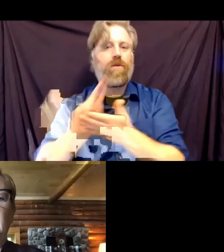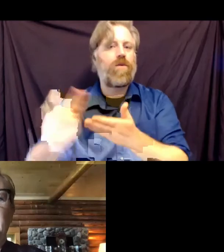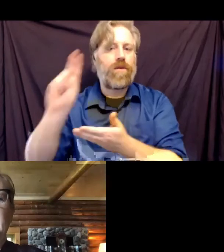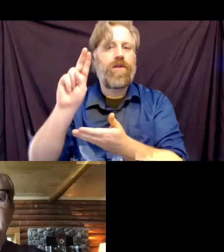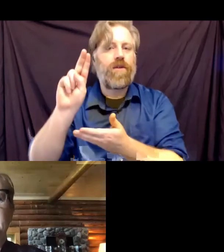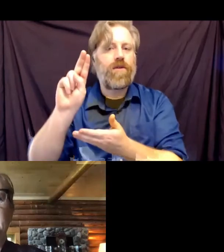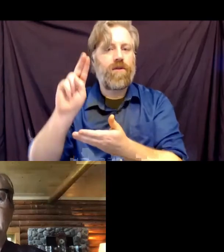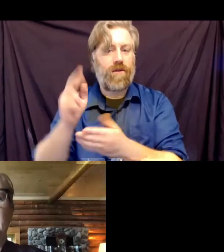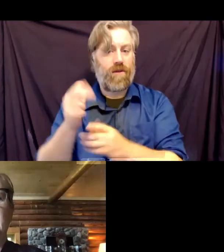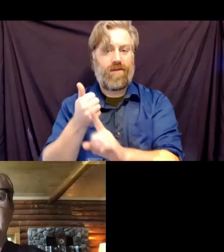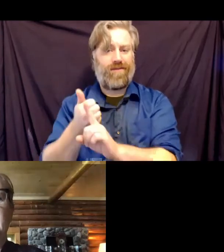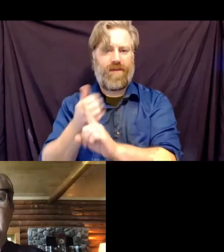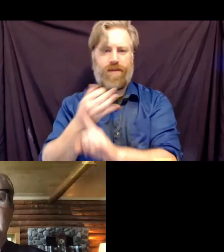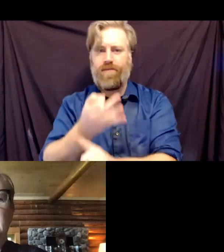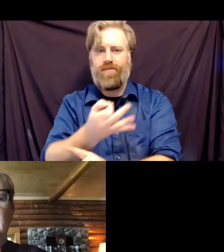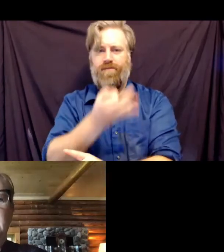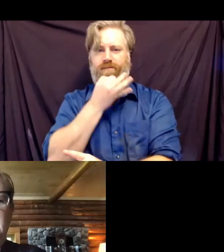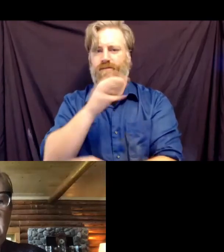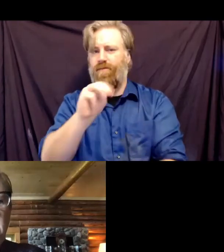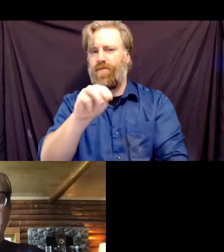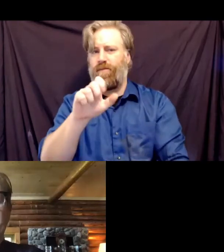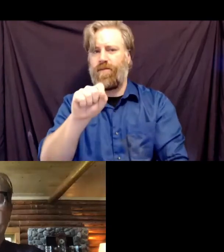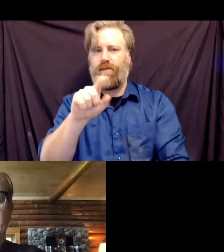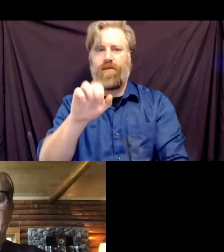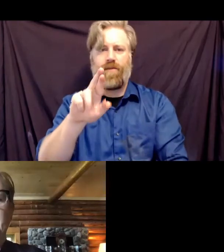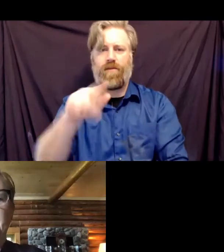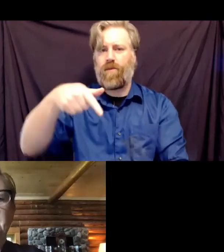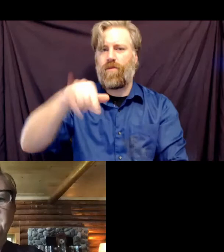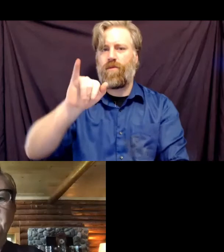and a master of Qigong.